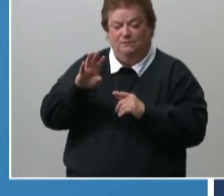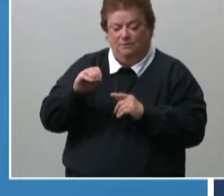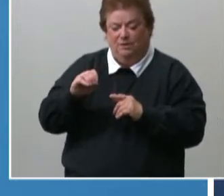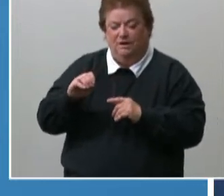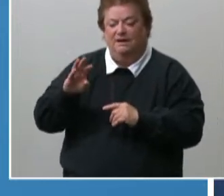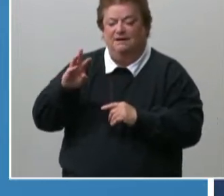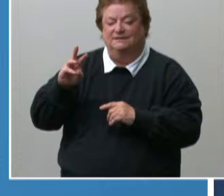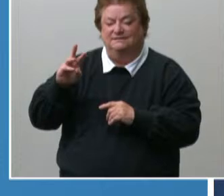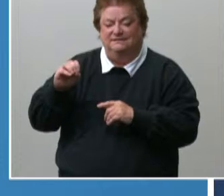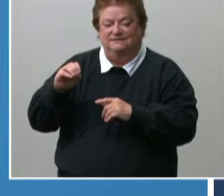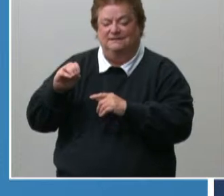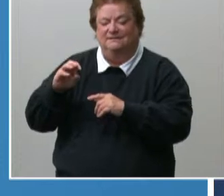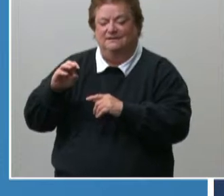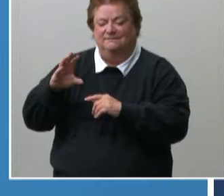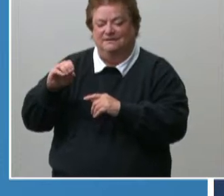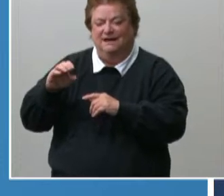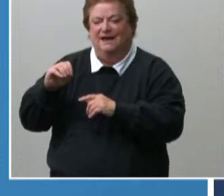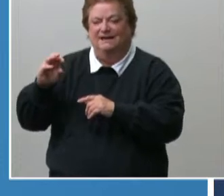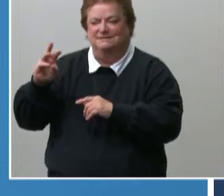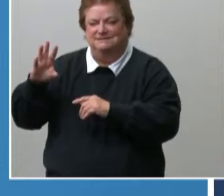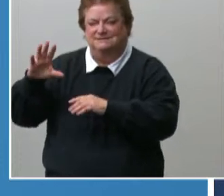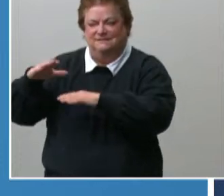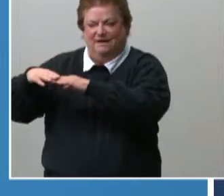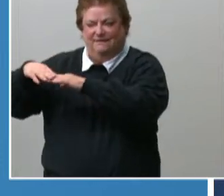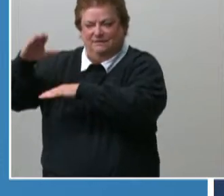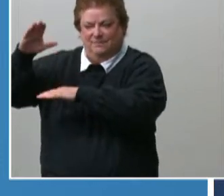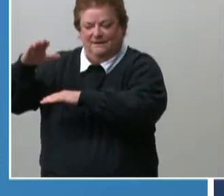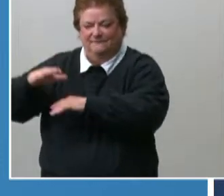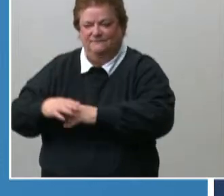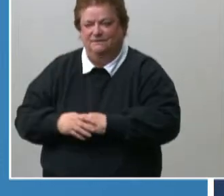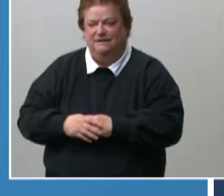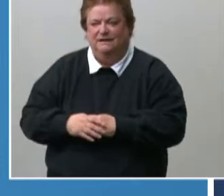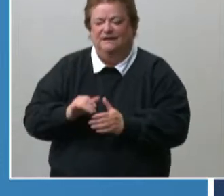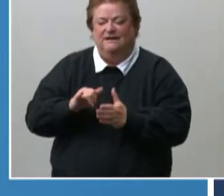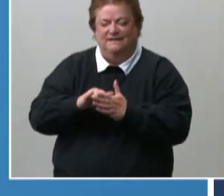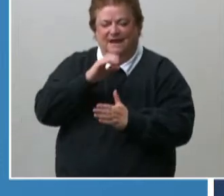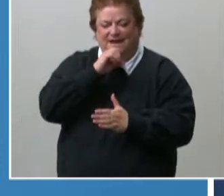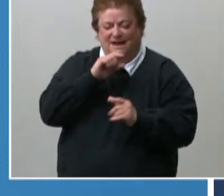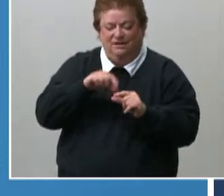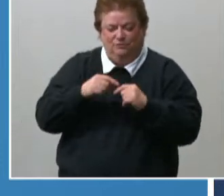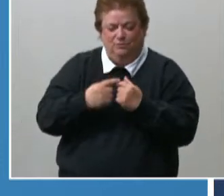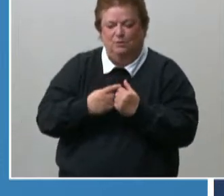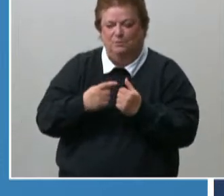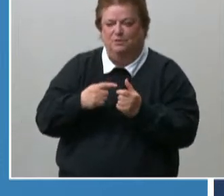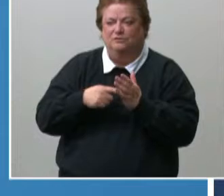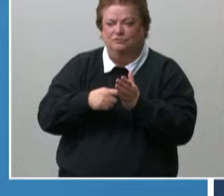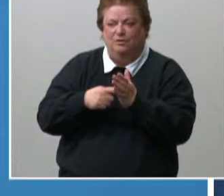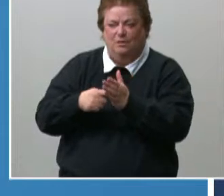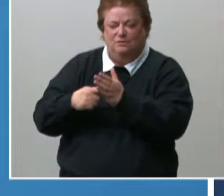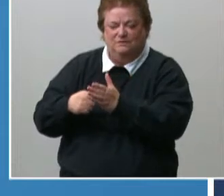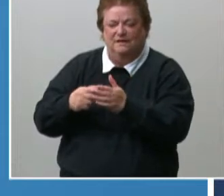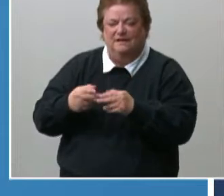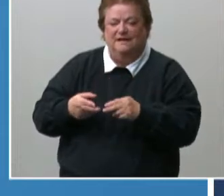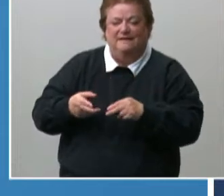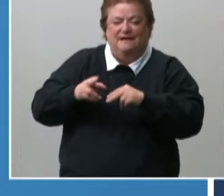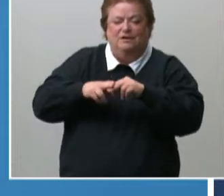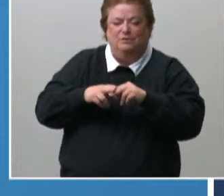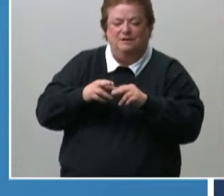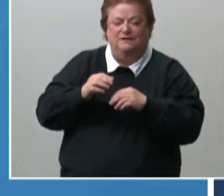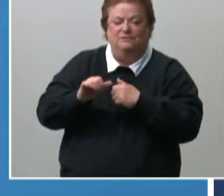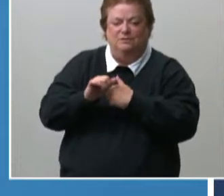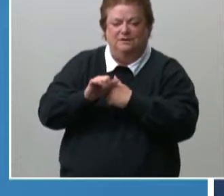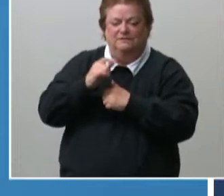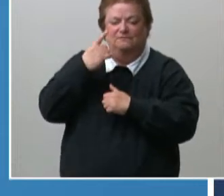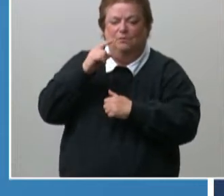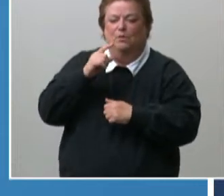to 64 years, and 65 years and above. This age group chart highlights the increased risk to individuals with